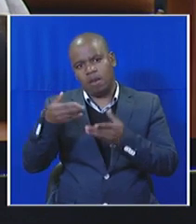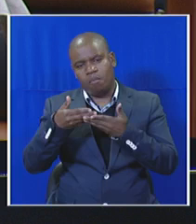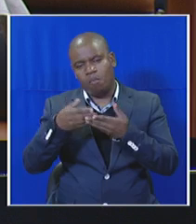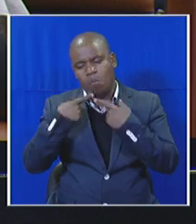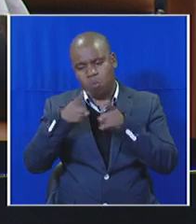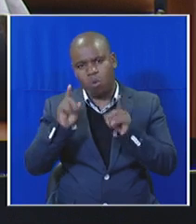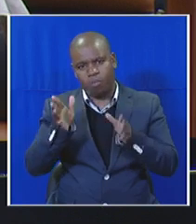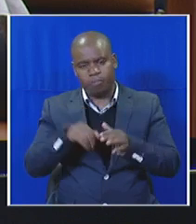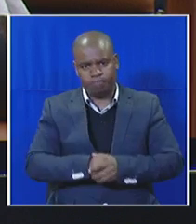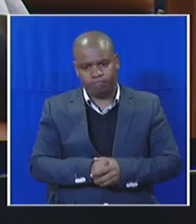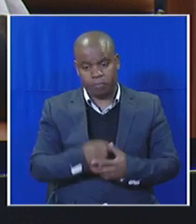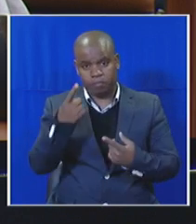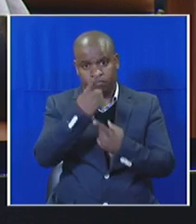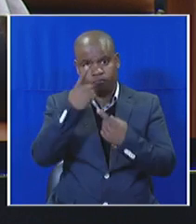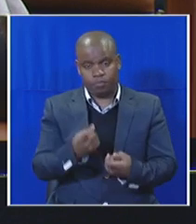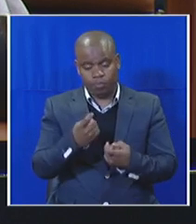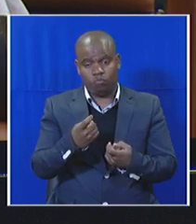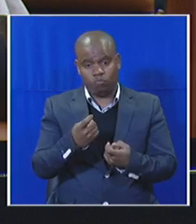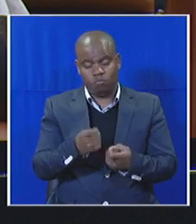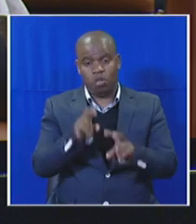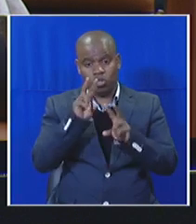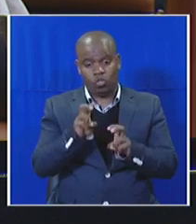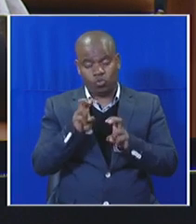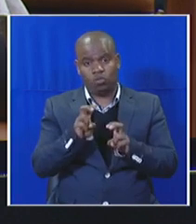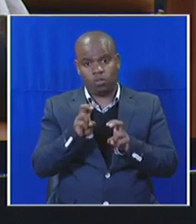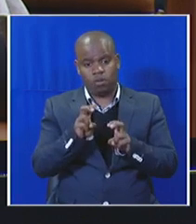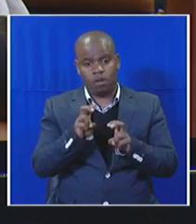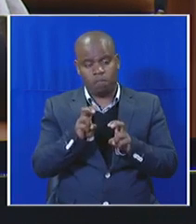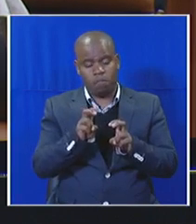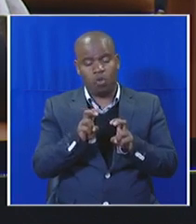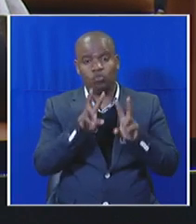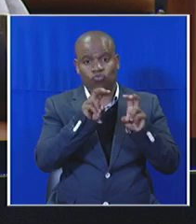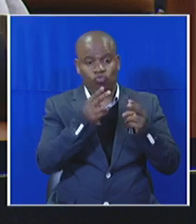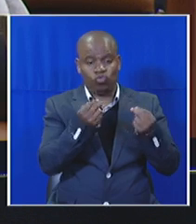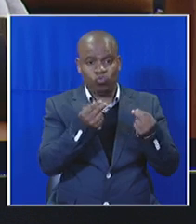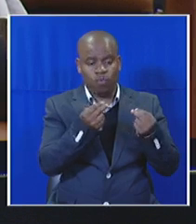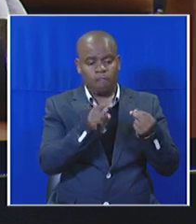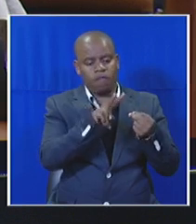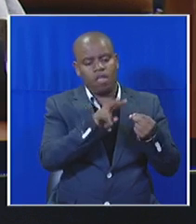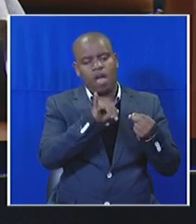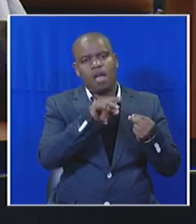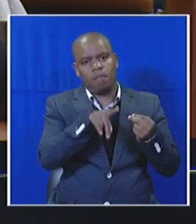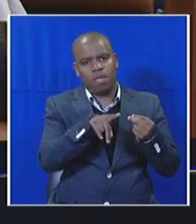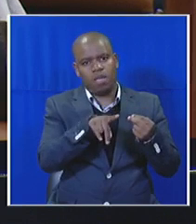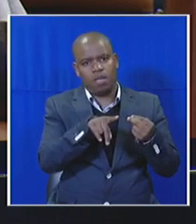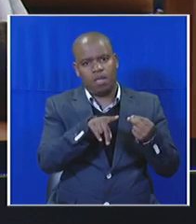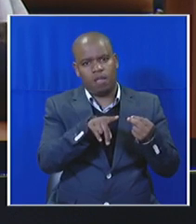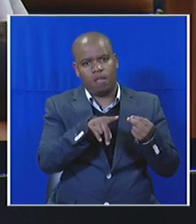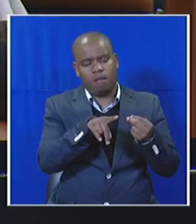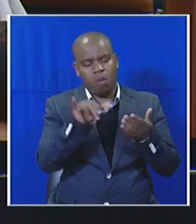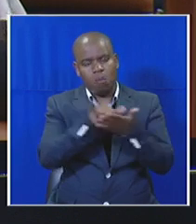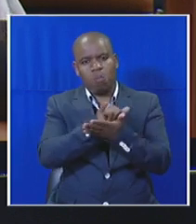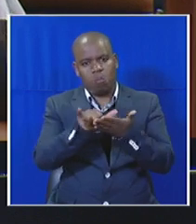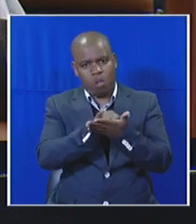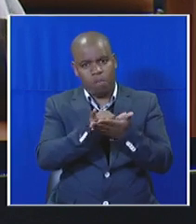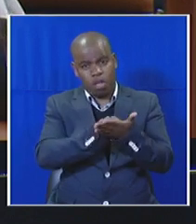He inquired about a matter to do with the new VIP aircraft, and I said the matter had been